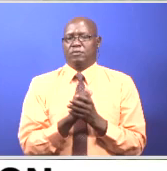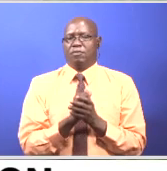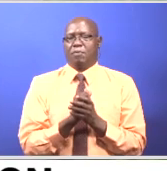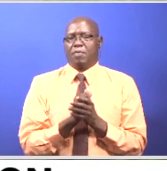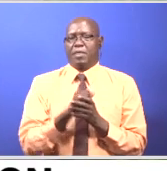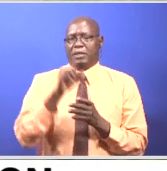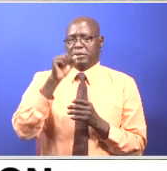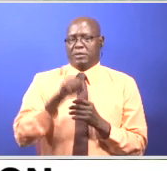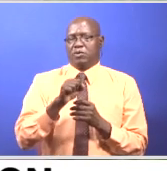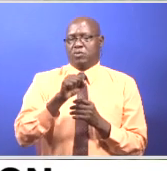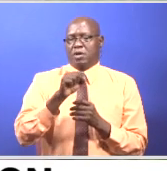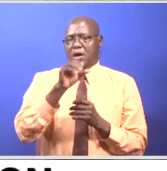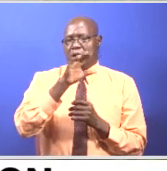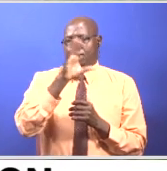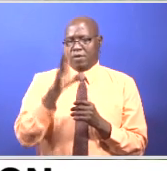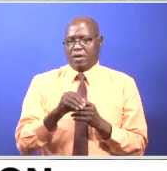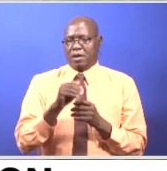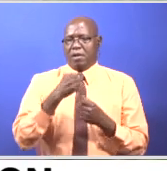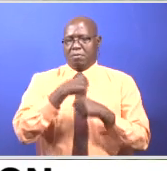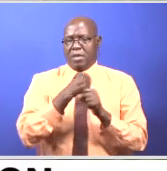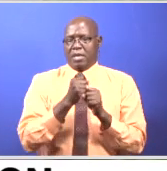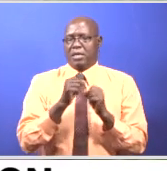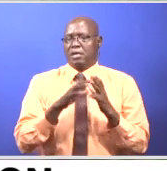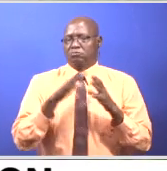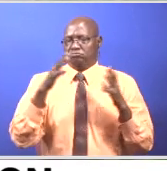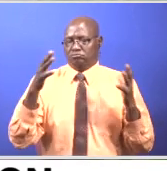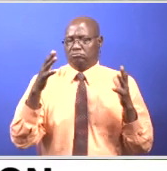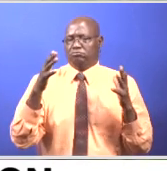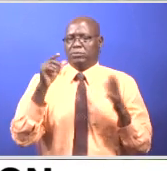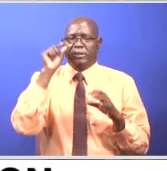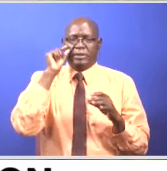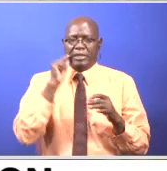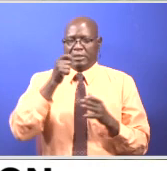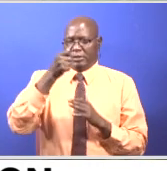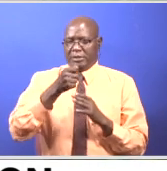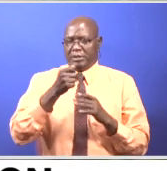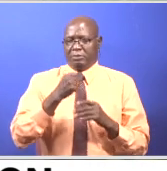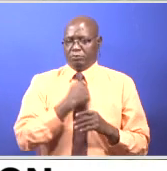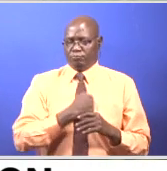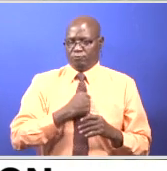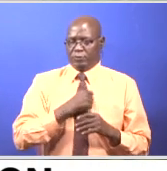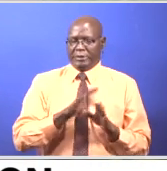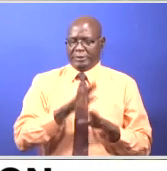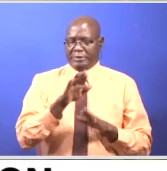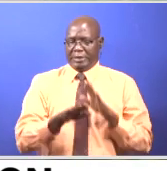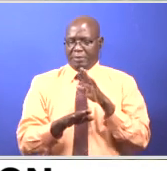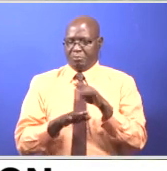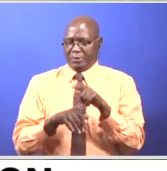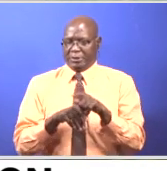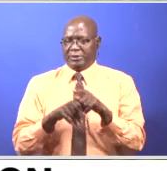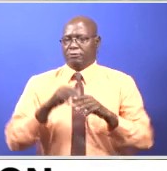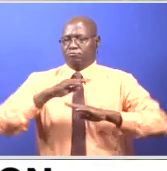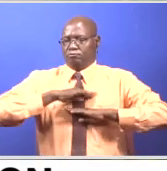Southern African region has made tremendous steps towards gender justice. Unfortunately, these steps are not yet